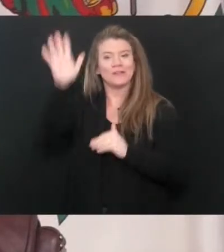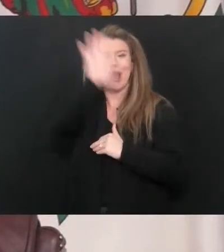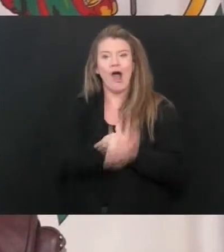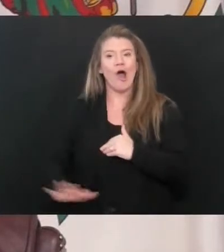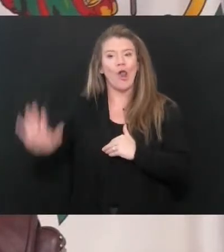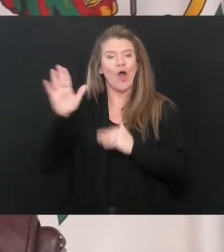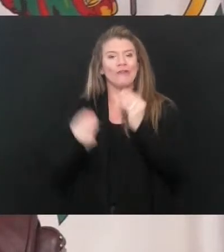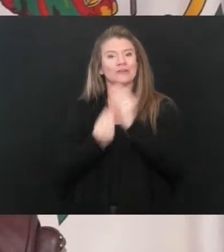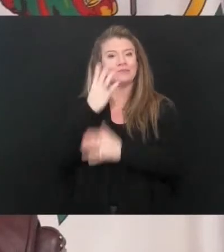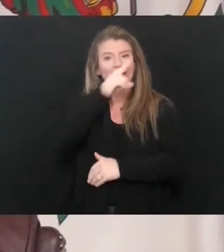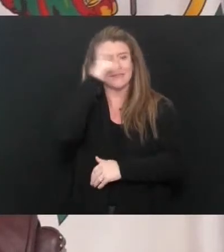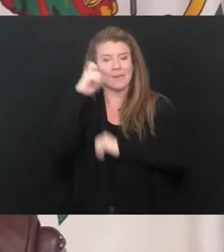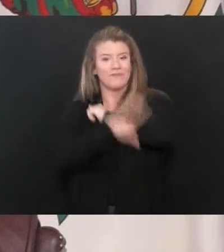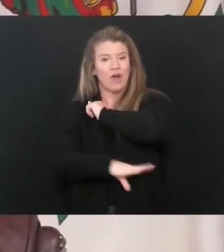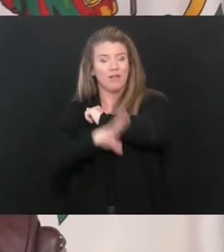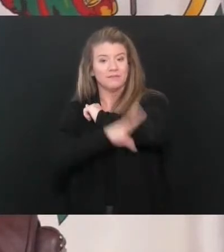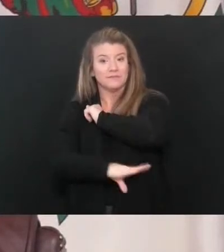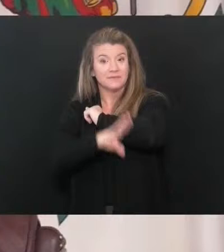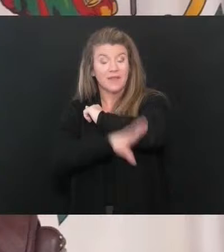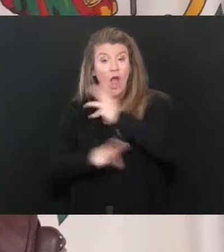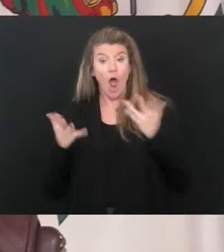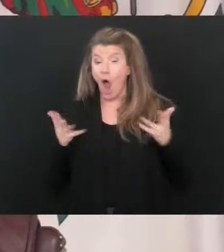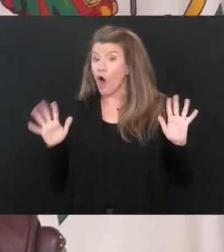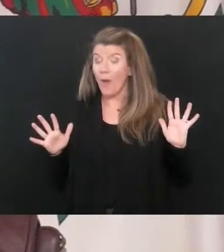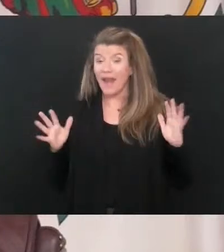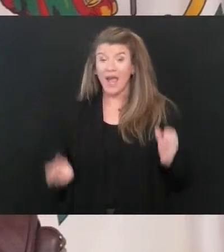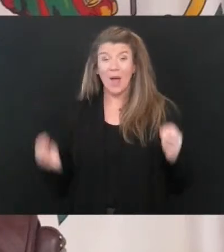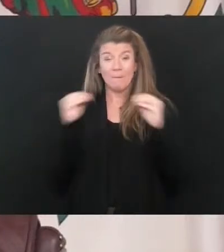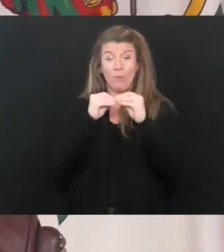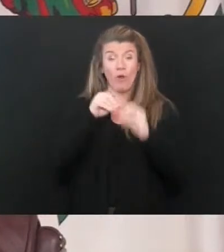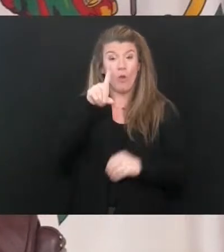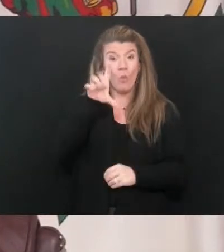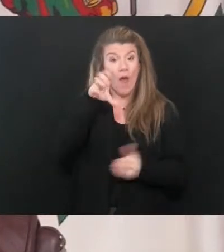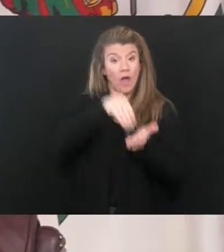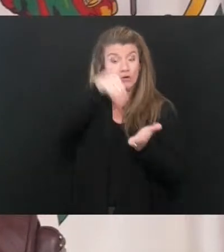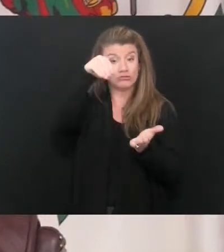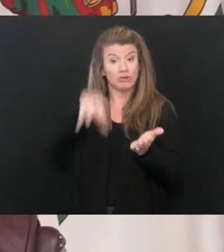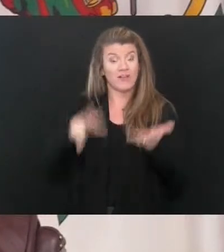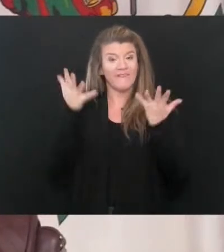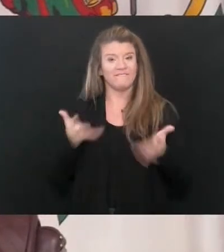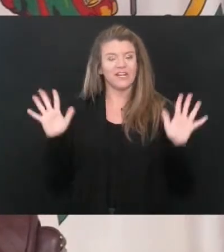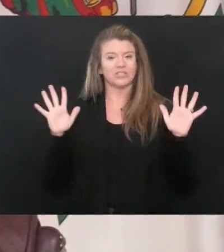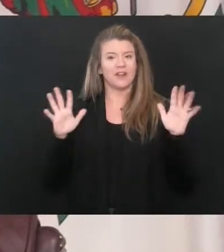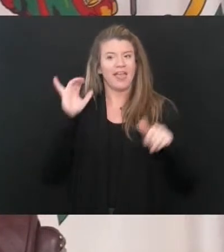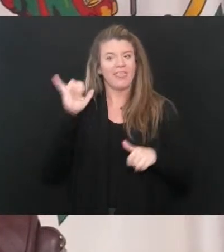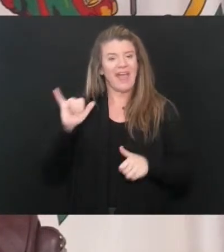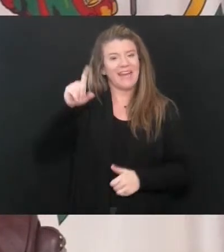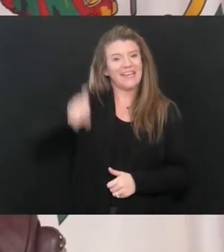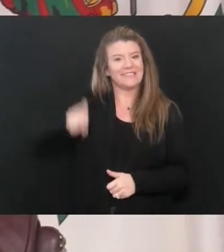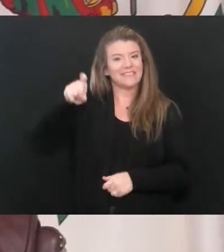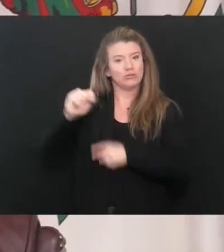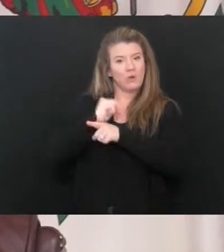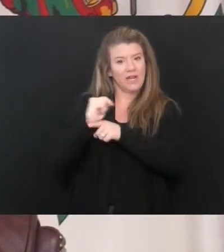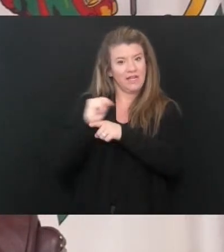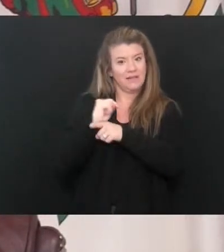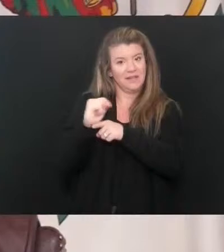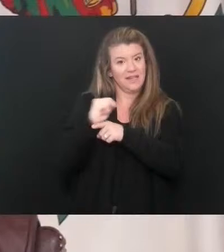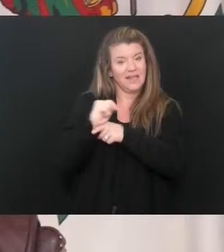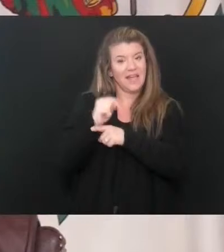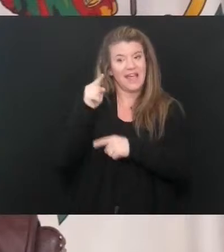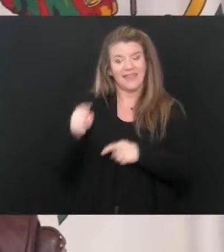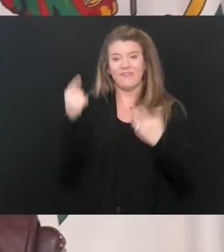spring, summer, and fall. Already, more than 100 students have completed the necessary training and have